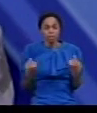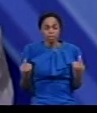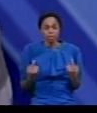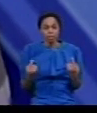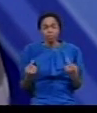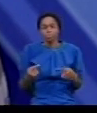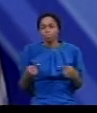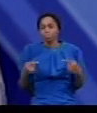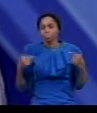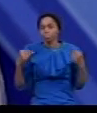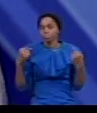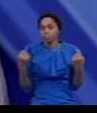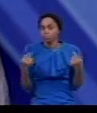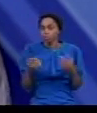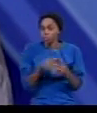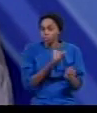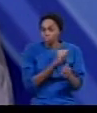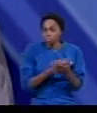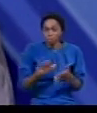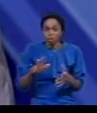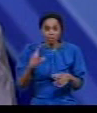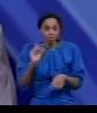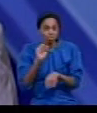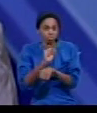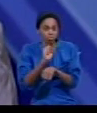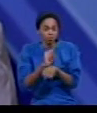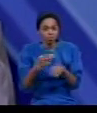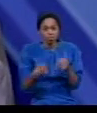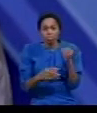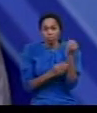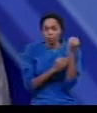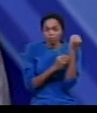destroy the works of the flesh.